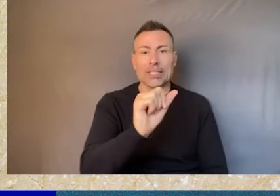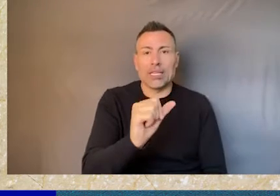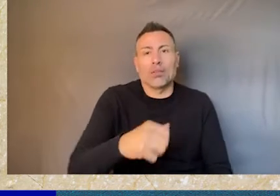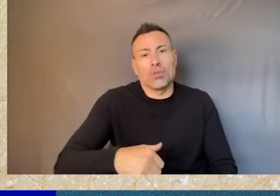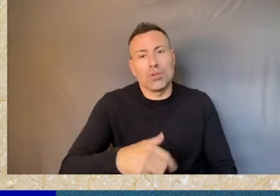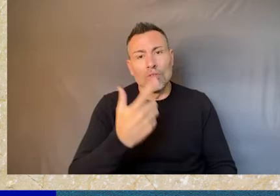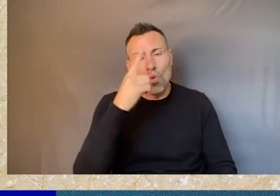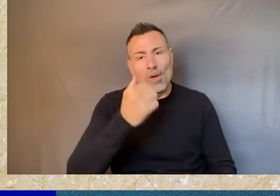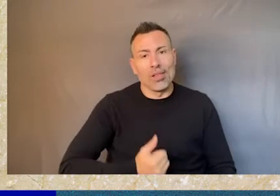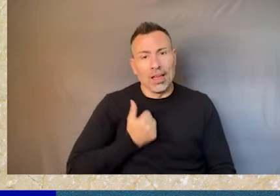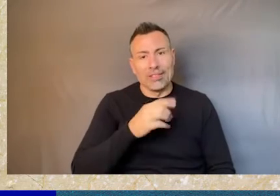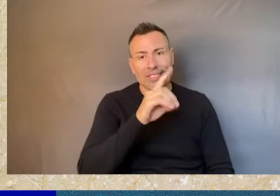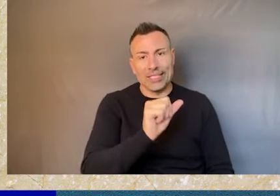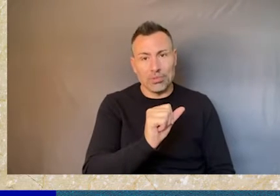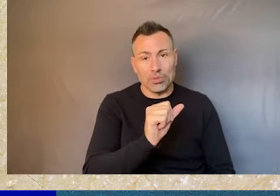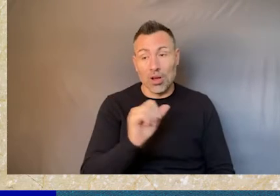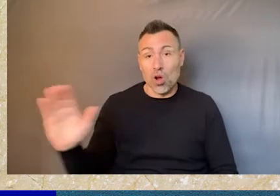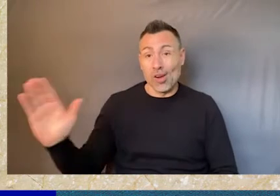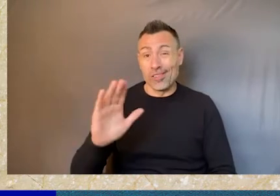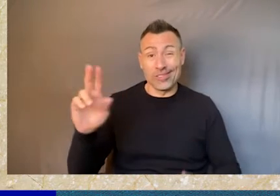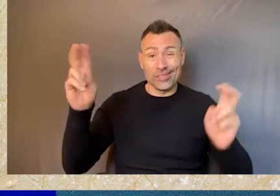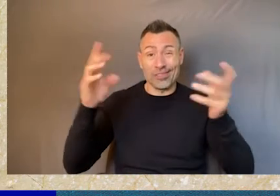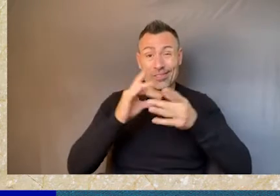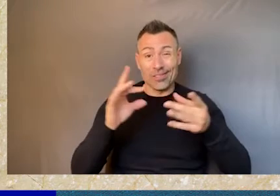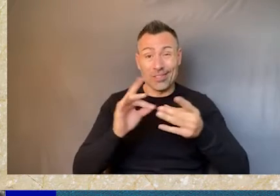tired of being sick and tired."